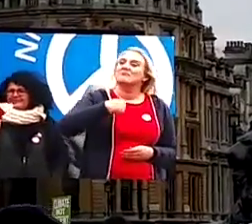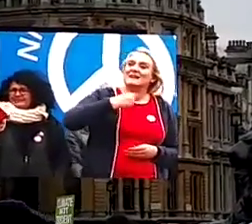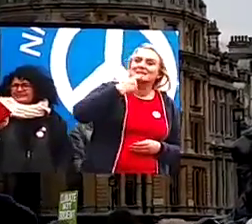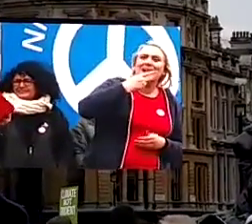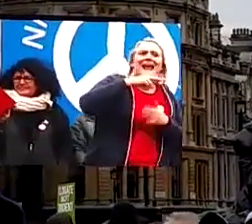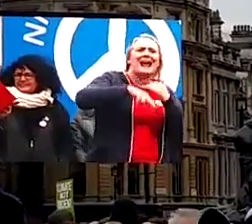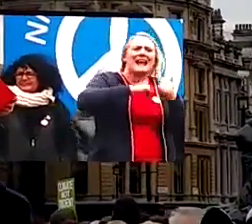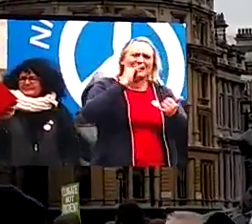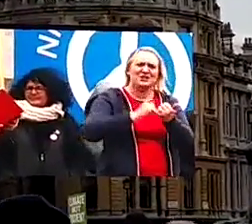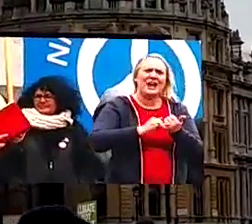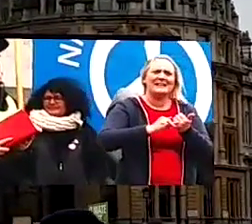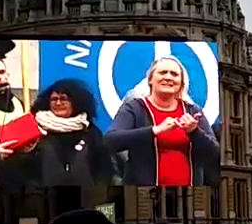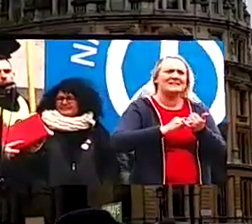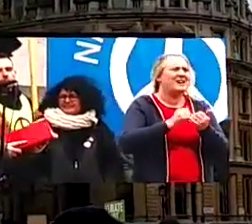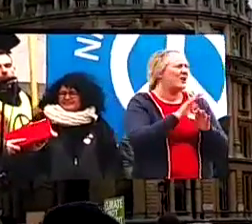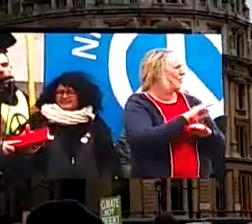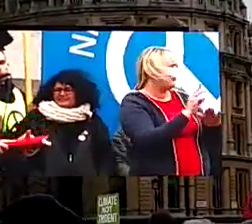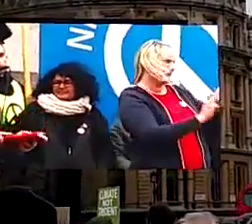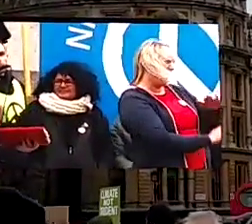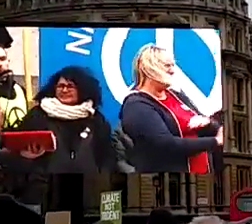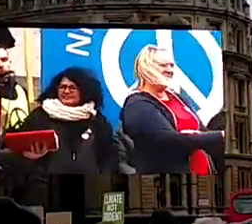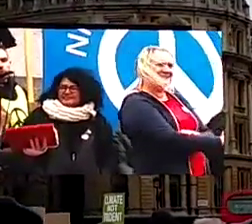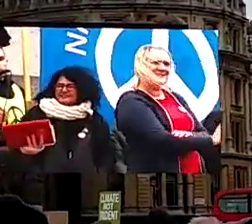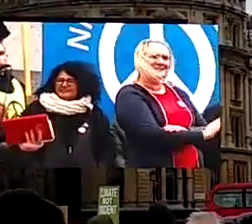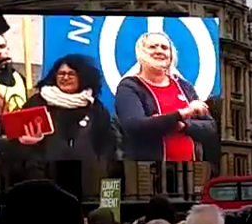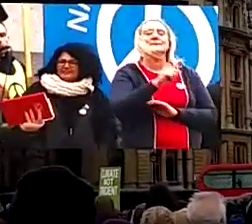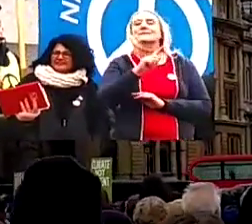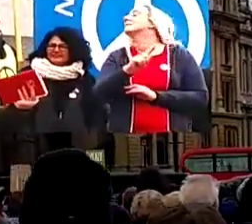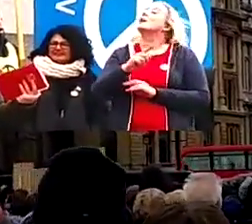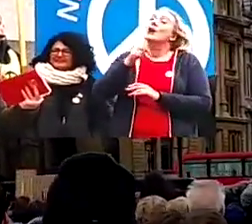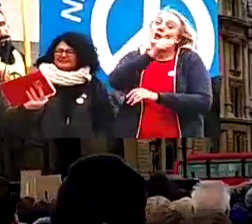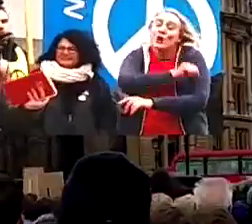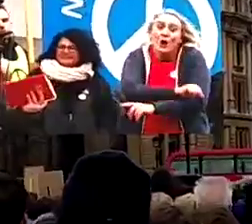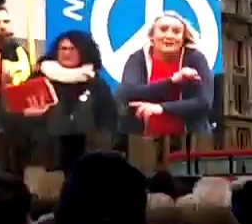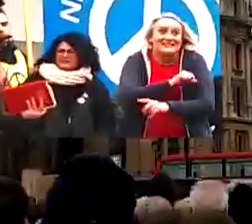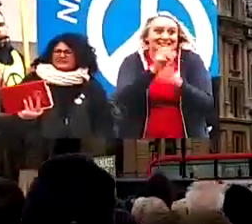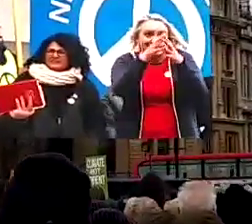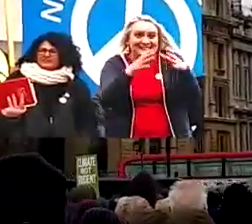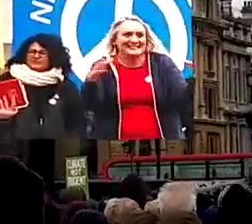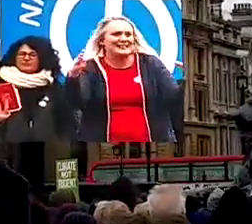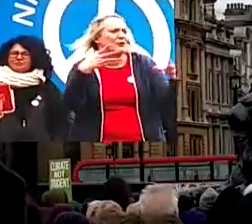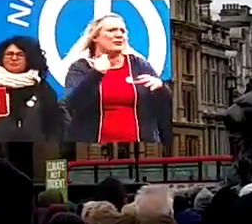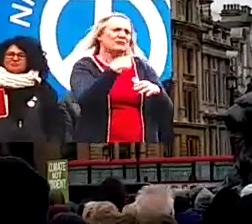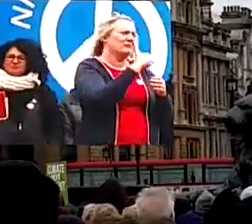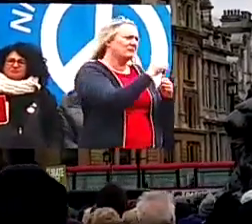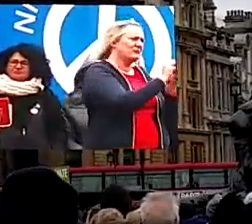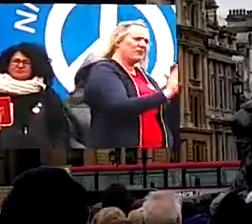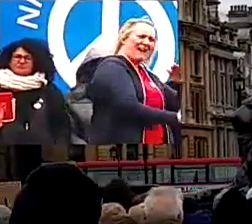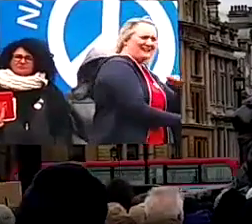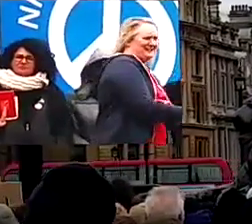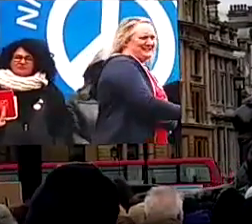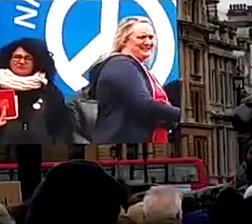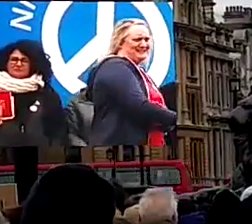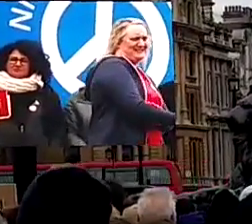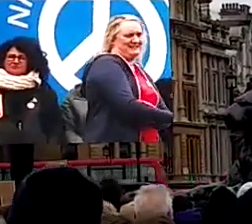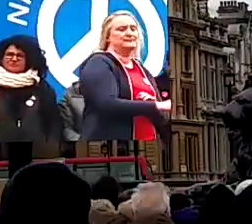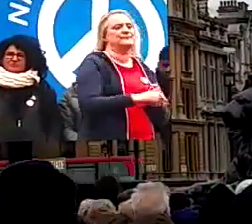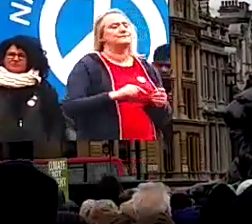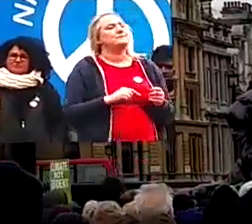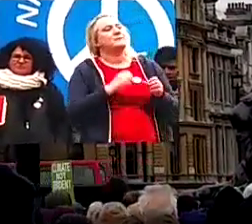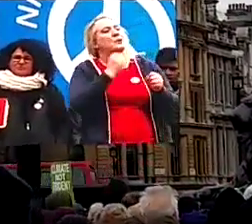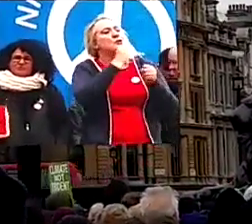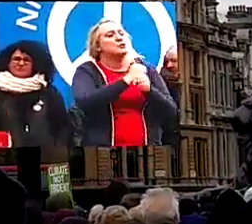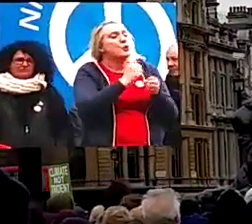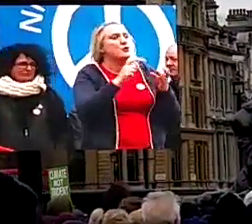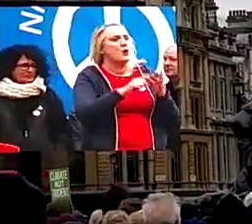Trident. Nurses, not Trident. And you know what? It's not just Jeremy Hunt, George Osborne, and Ben Gummer who should go.